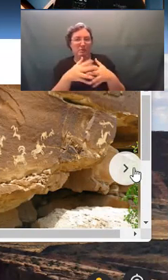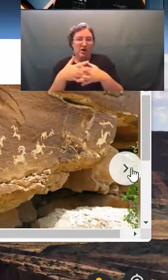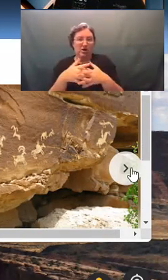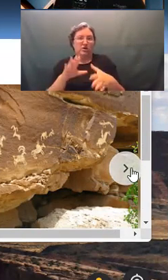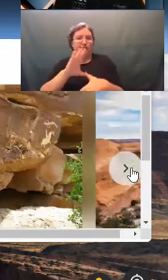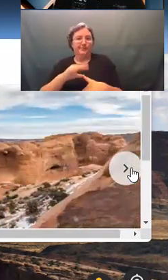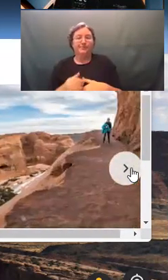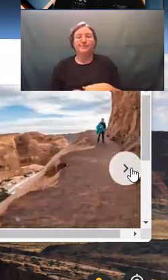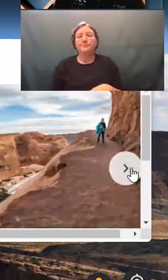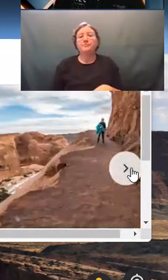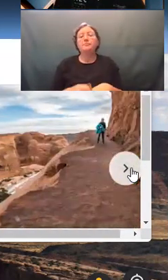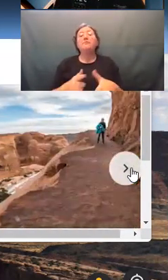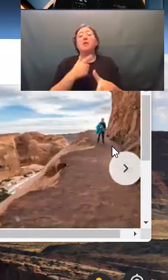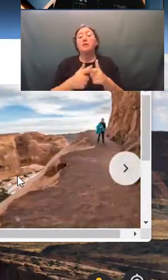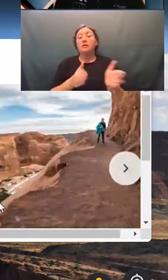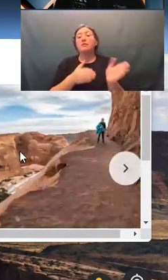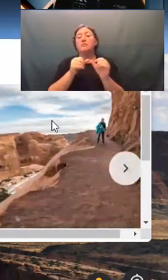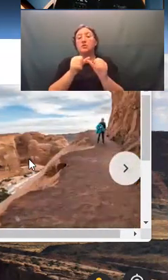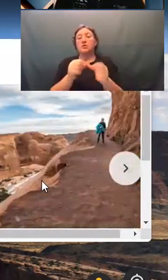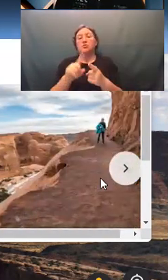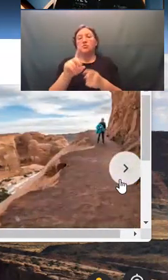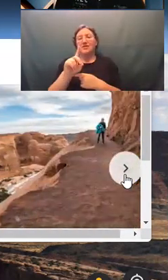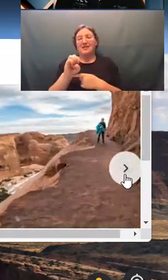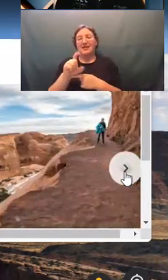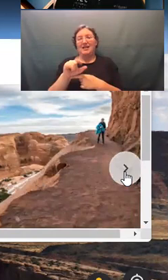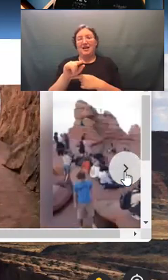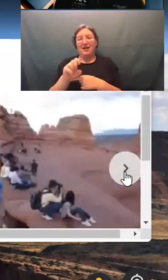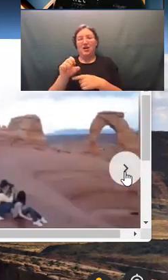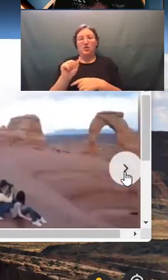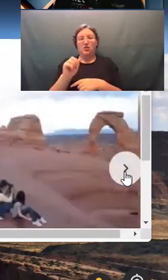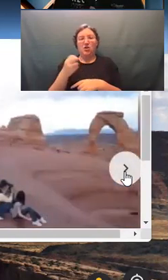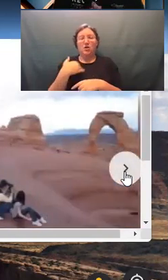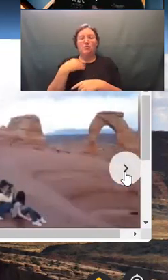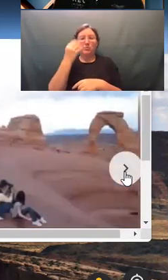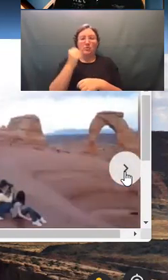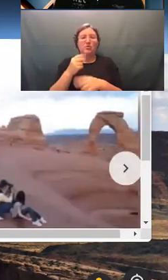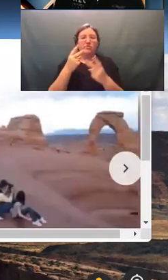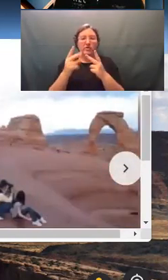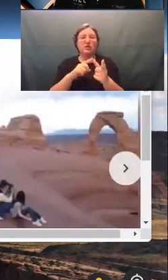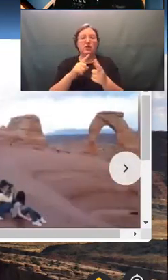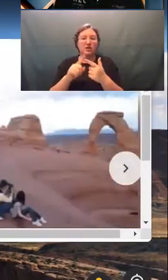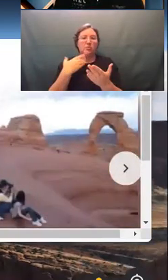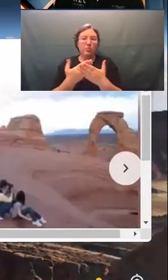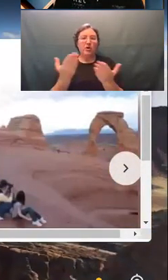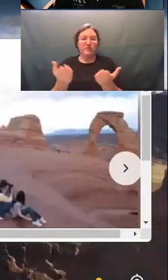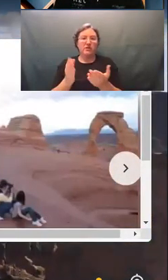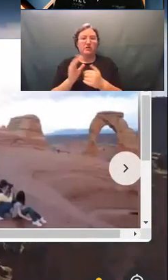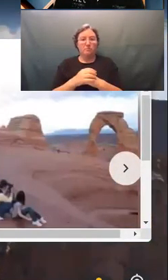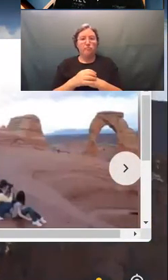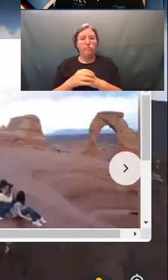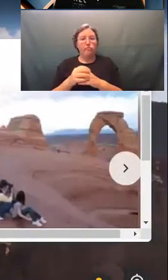as we continue on to the Delicate Arch, we have some really cool scenic views until we finally arrive here at our main